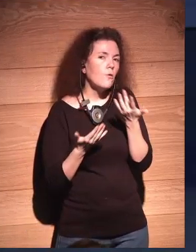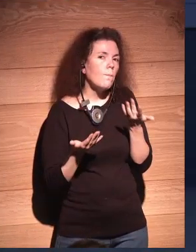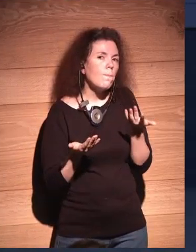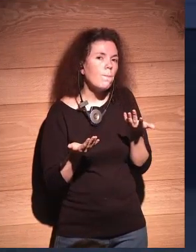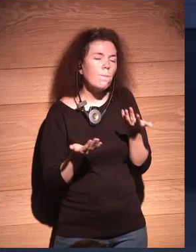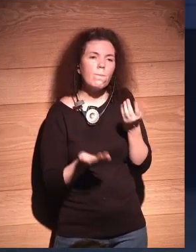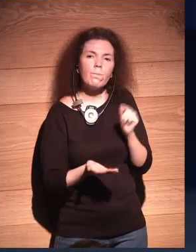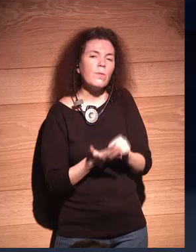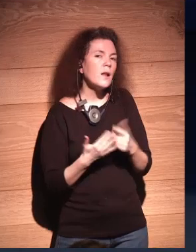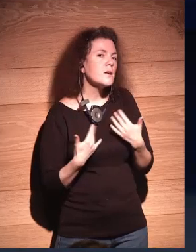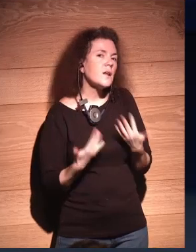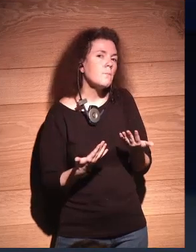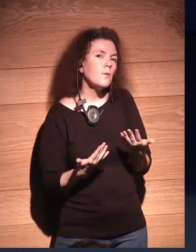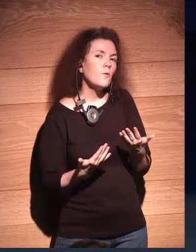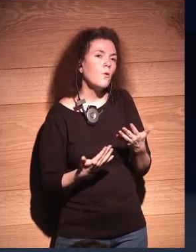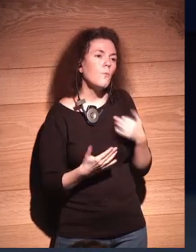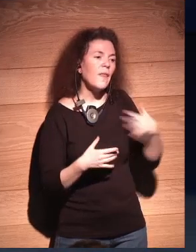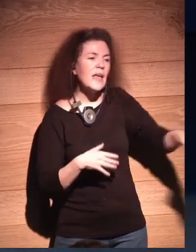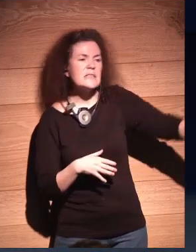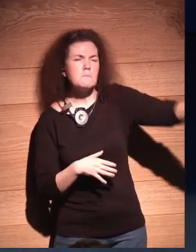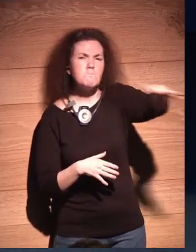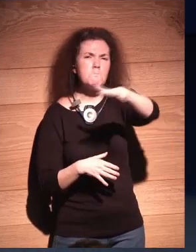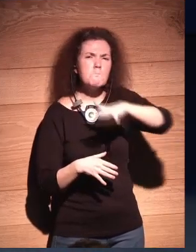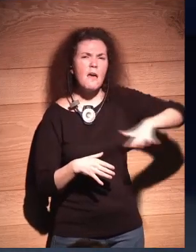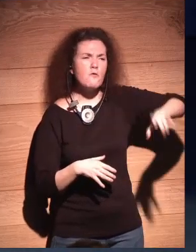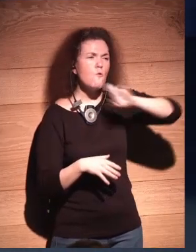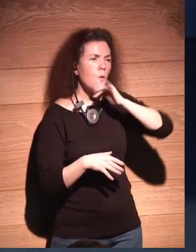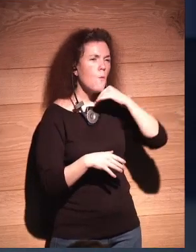going to make a kind of like